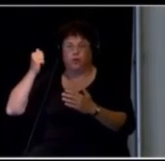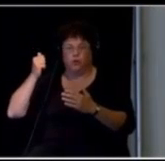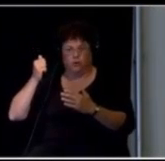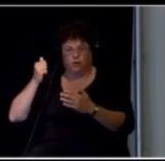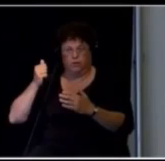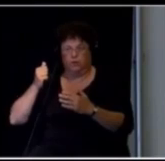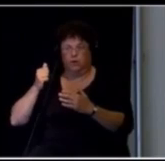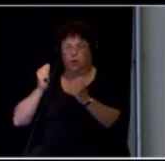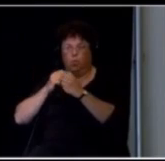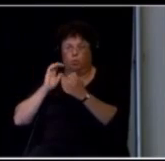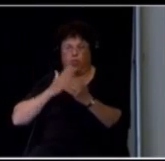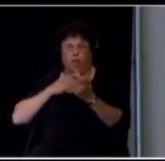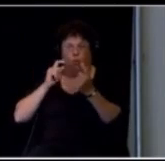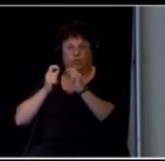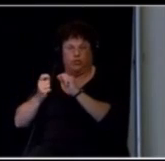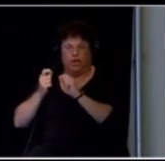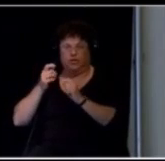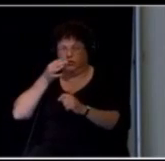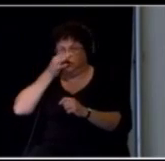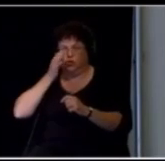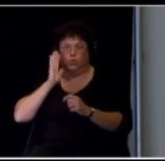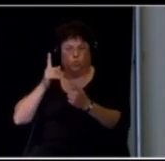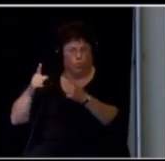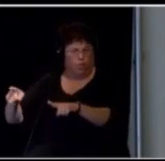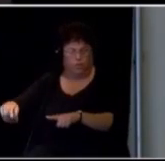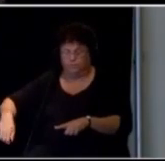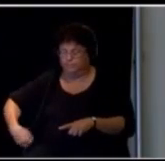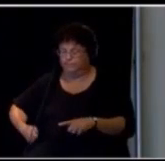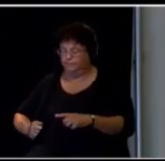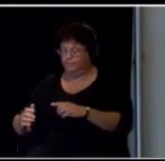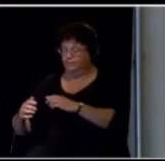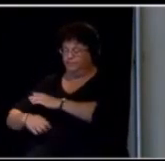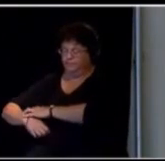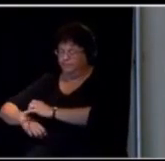with the changes that we're going to make. So.